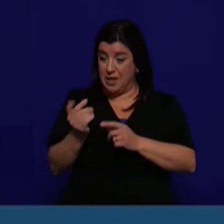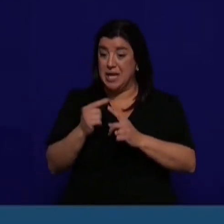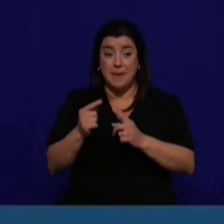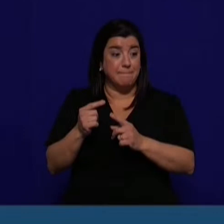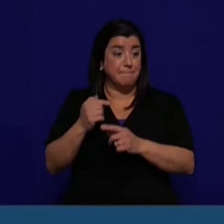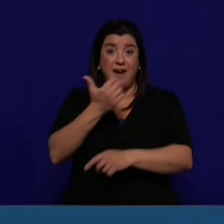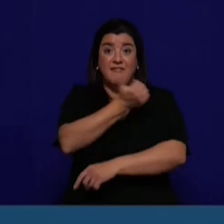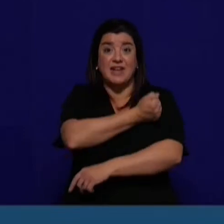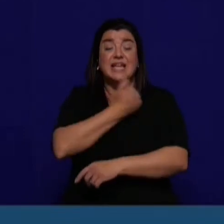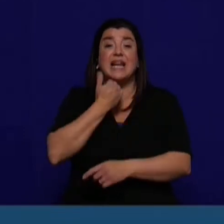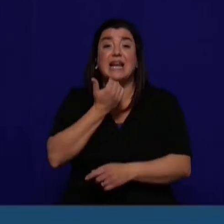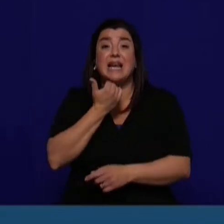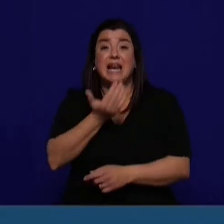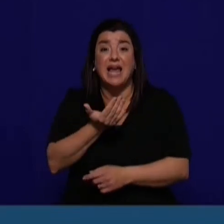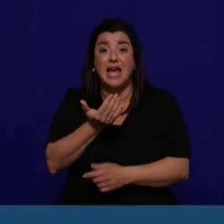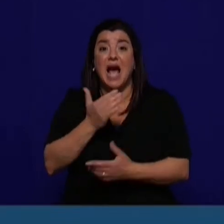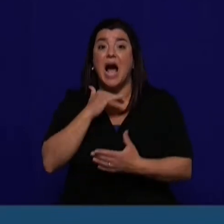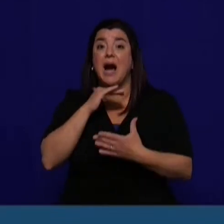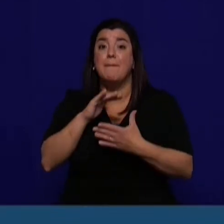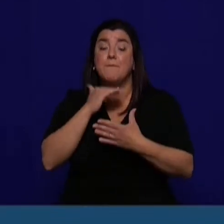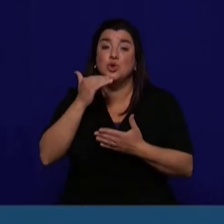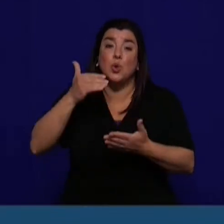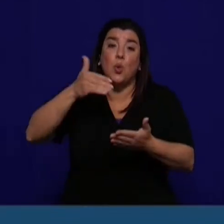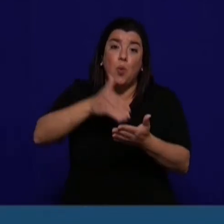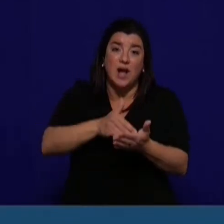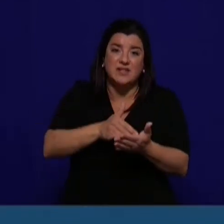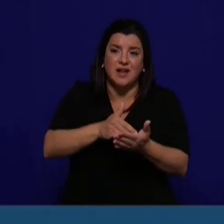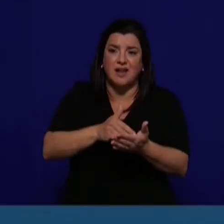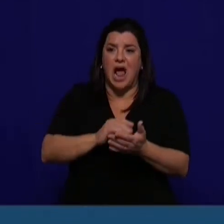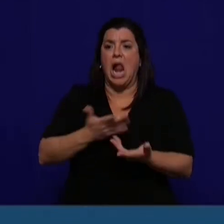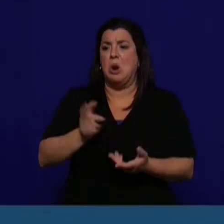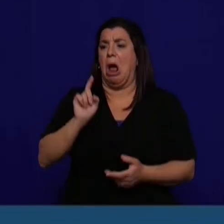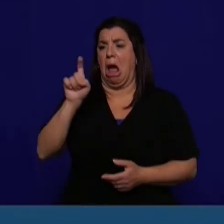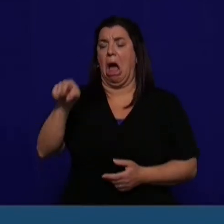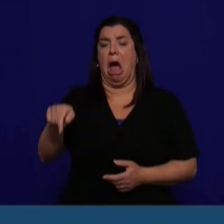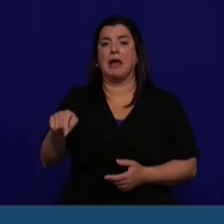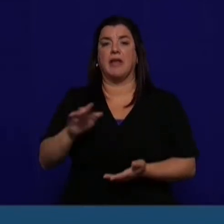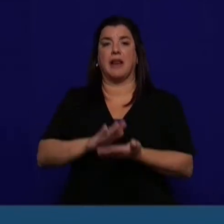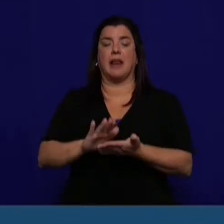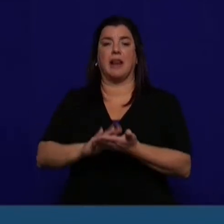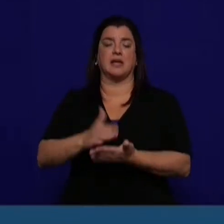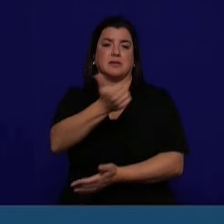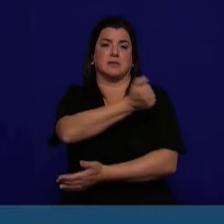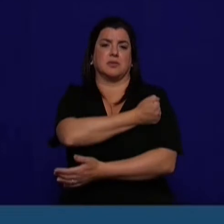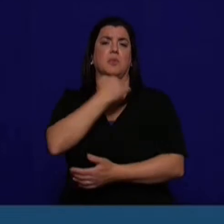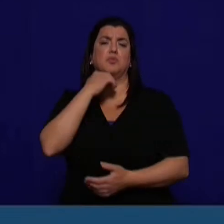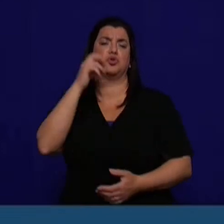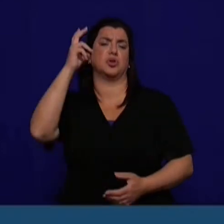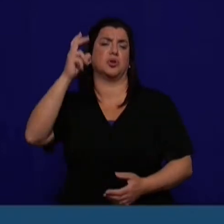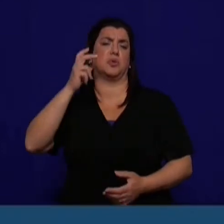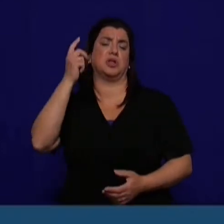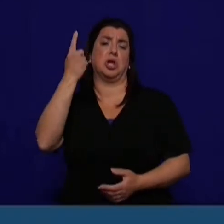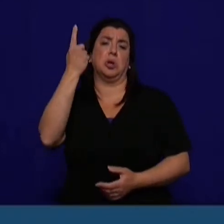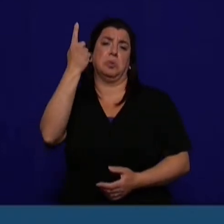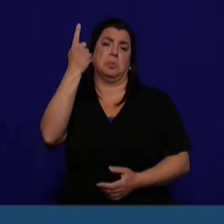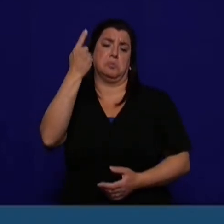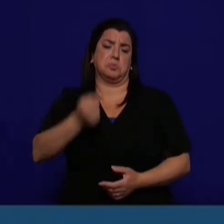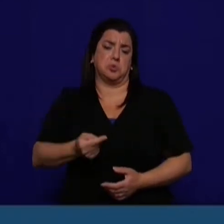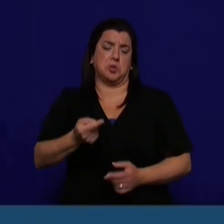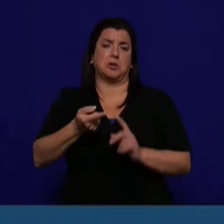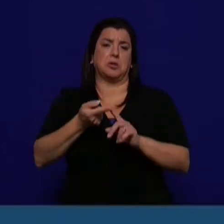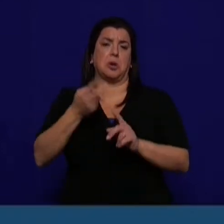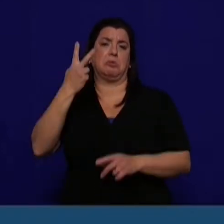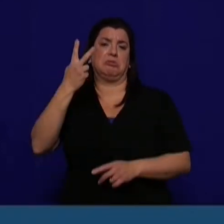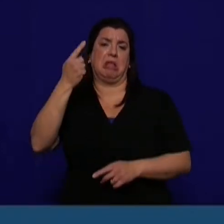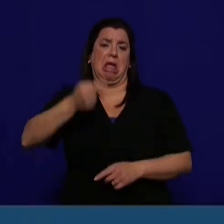kellniex it-tilqima għadha ma waslitx, hemmhekk dawn ingħataw il-vaccine. Ma nqogħdux ninkwetaw li jkun hemm xi ġurnata jew tnejn